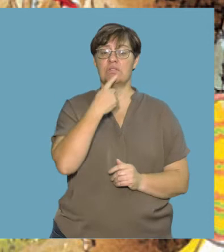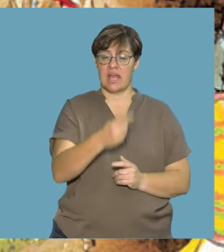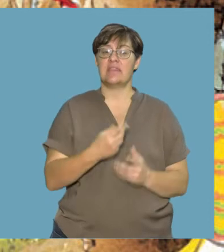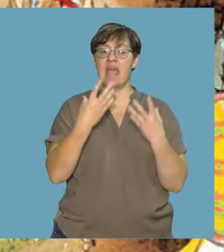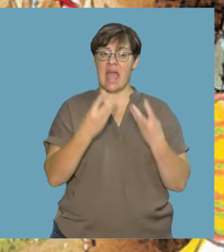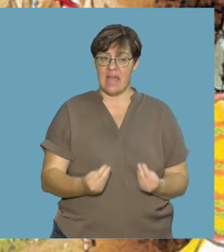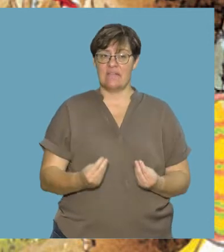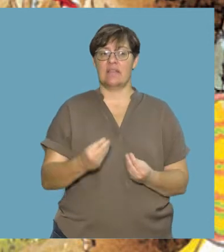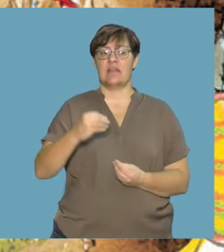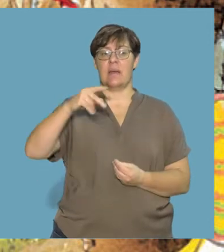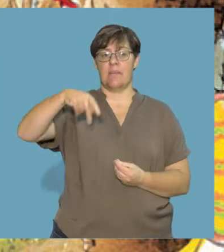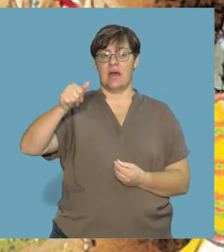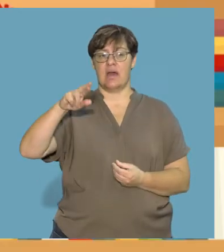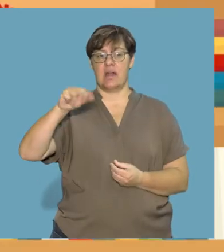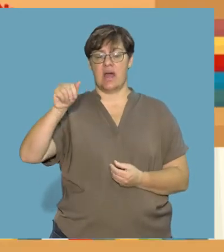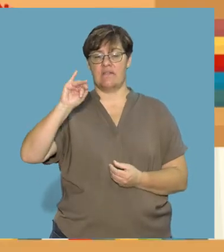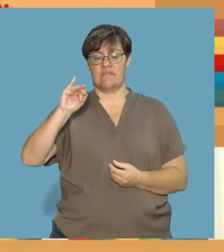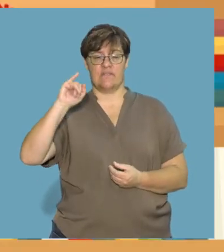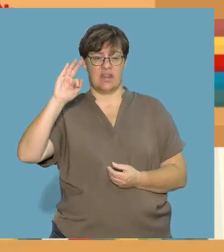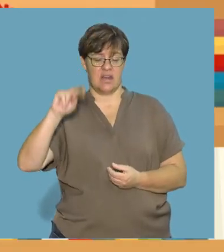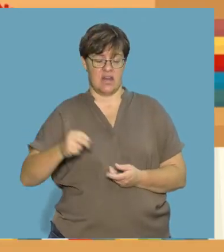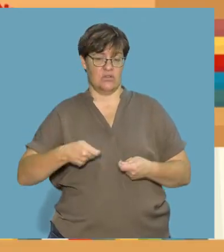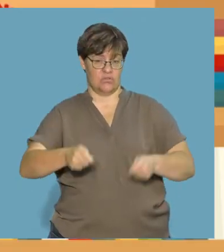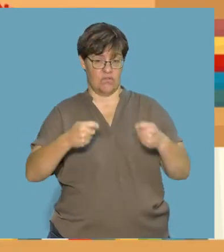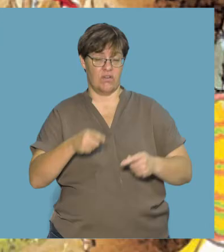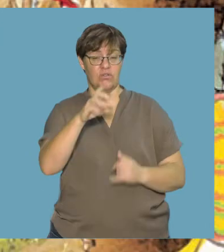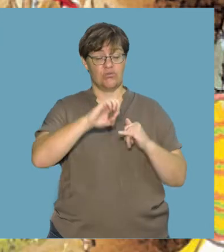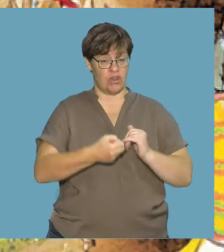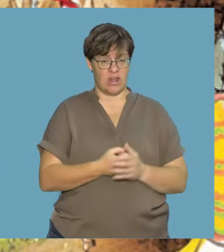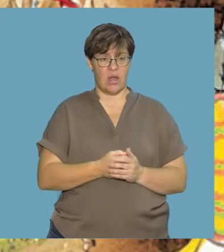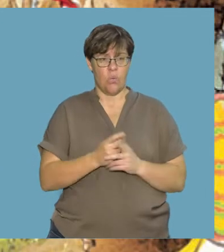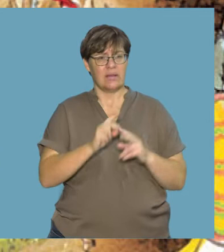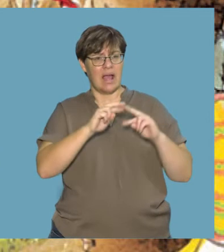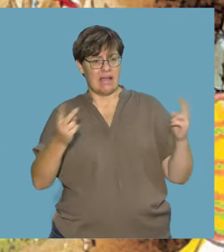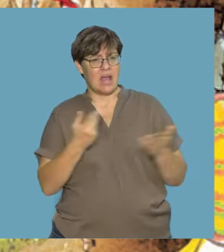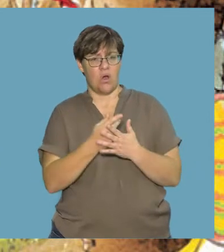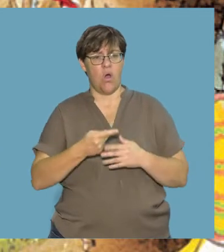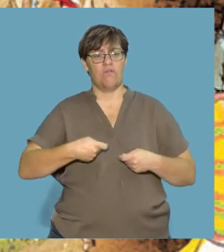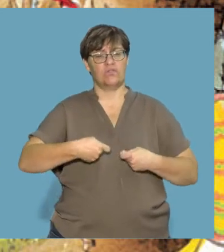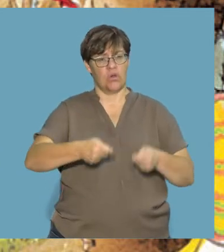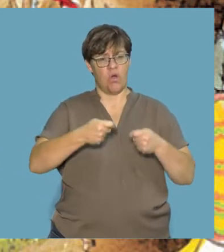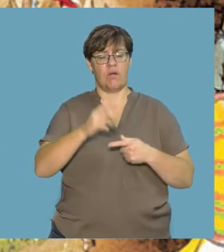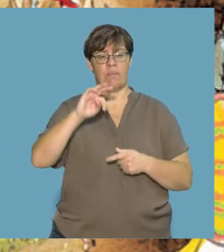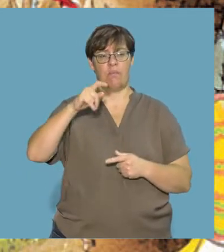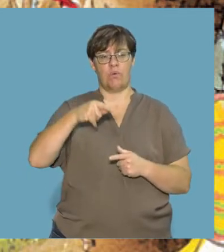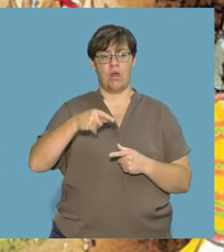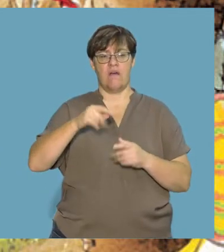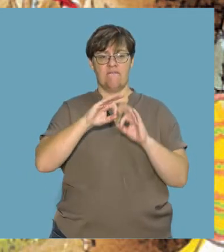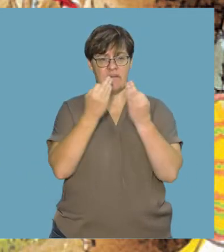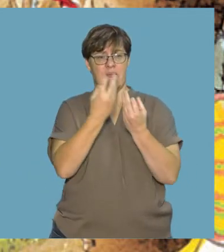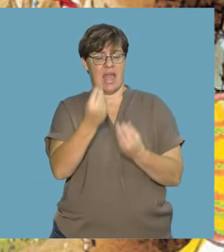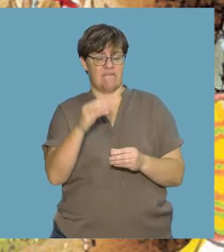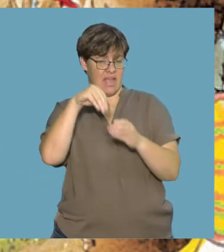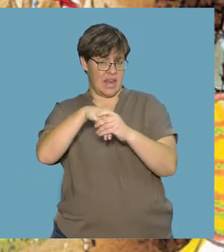had a paraffin stove. Now try that. What kind of stove did Mapula's family have in their house?